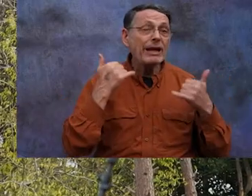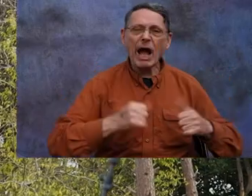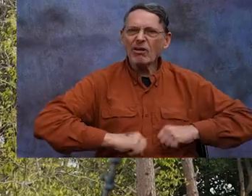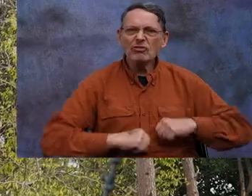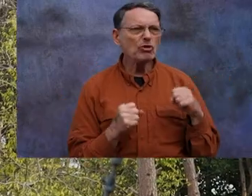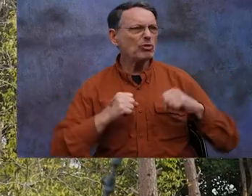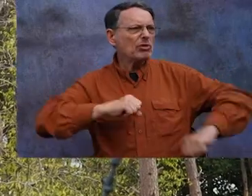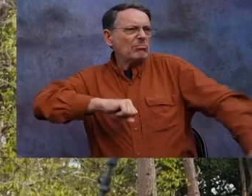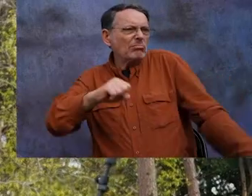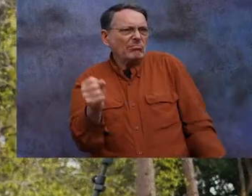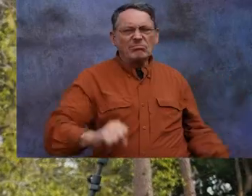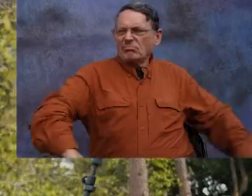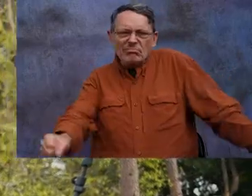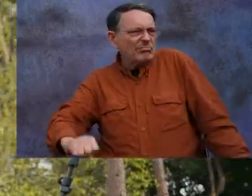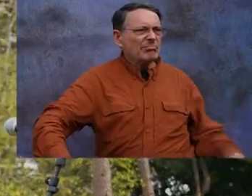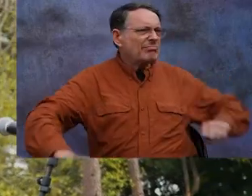wiggling.